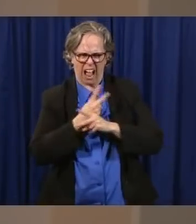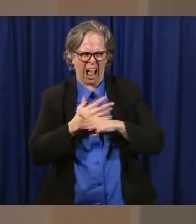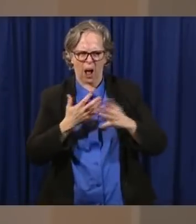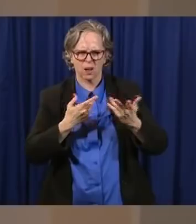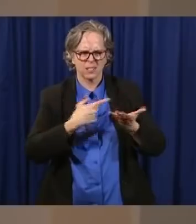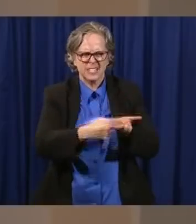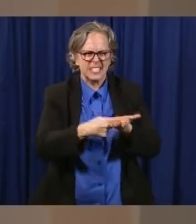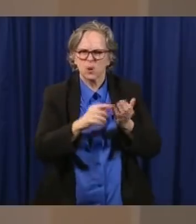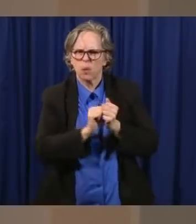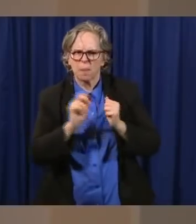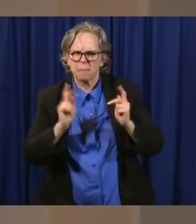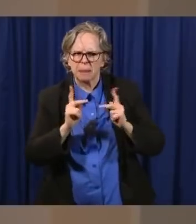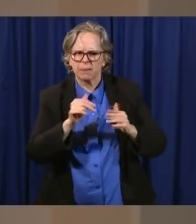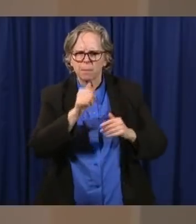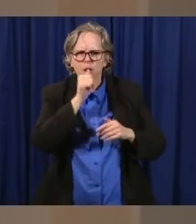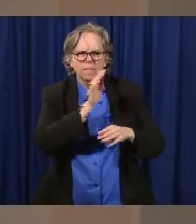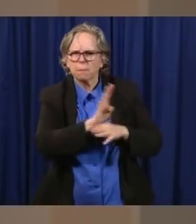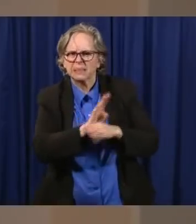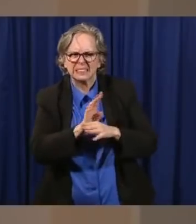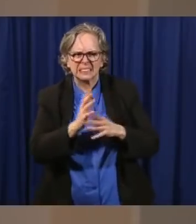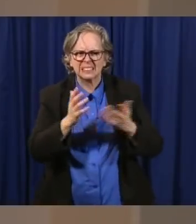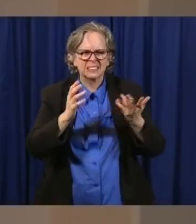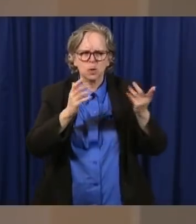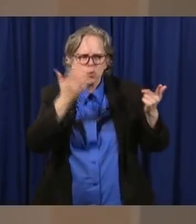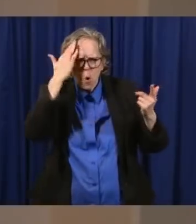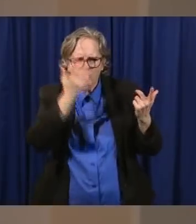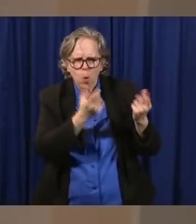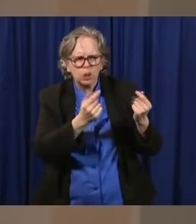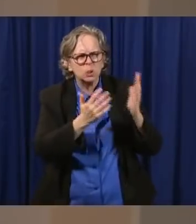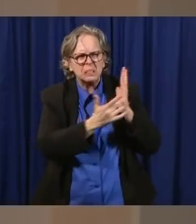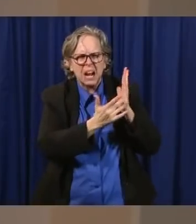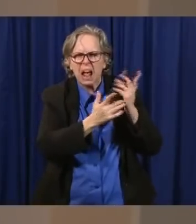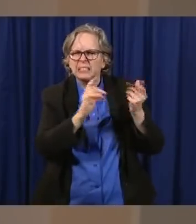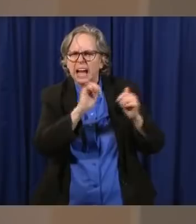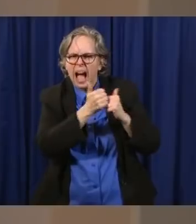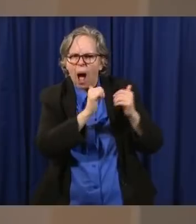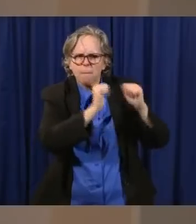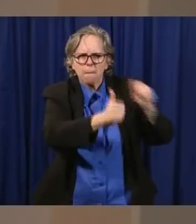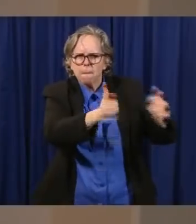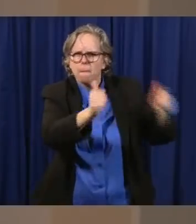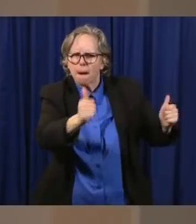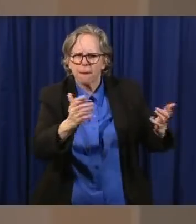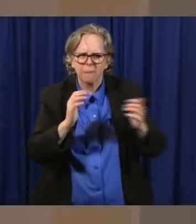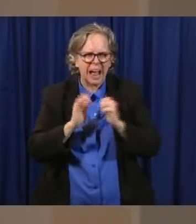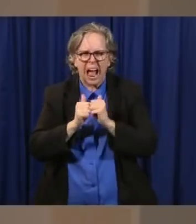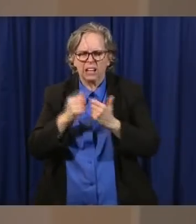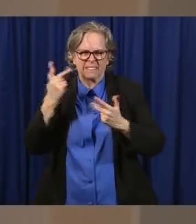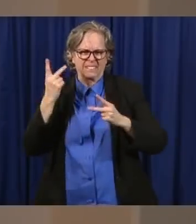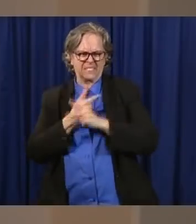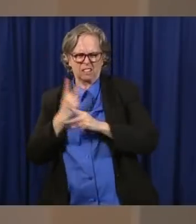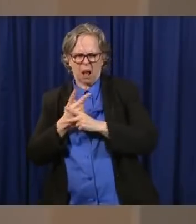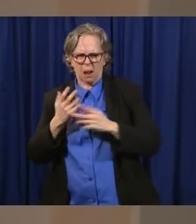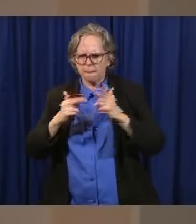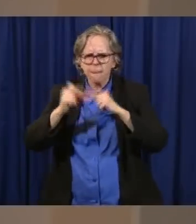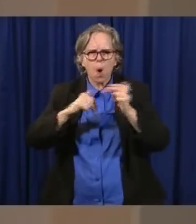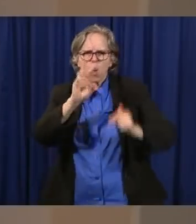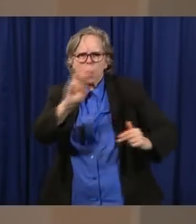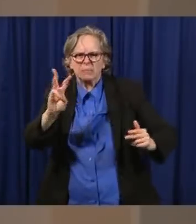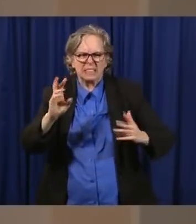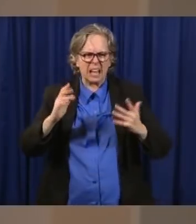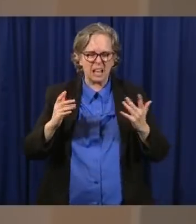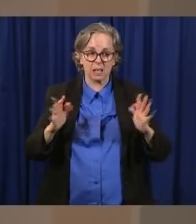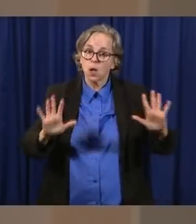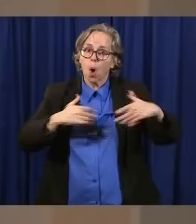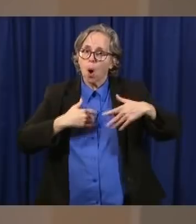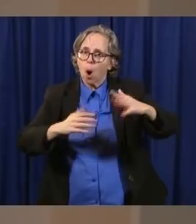these kinds of areas with technology, building that platform. We expect that it will be up and running in